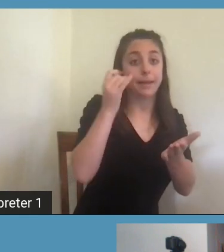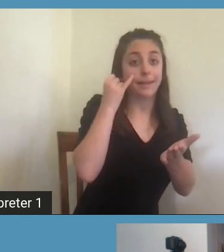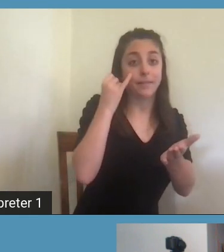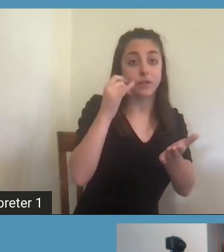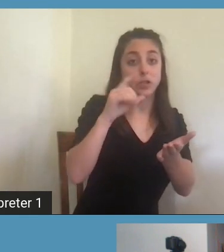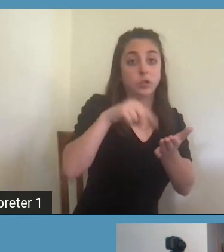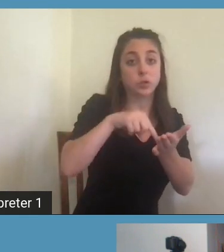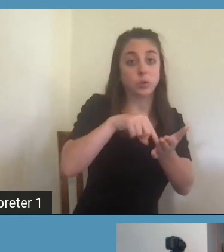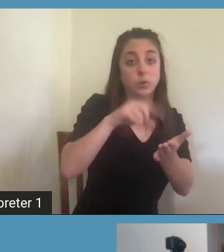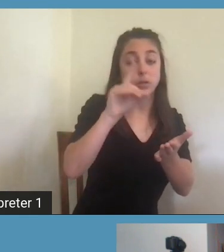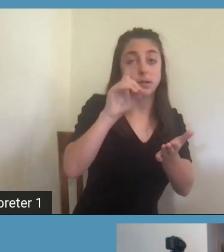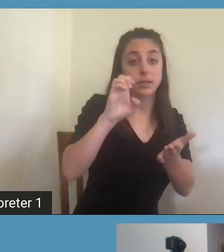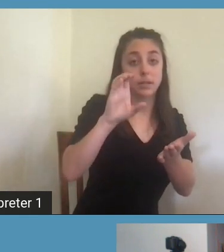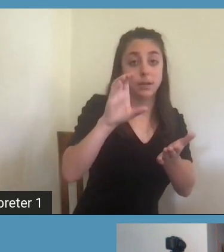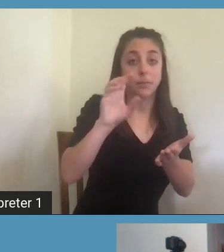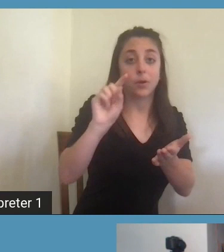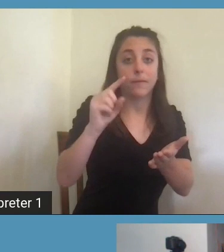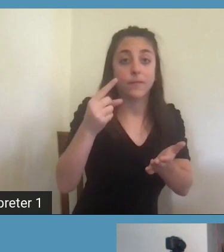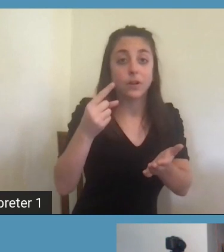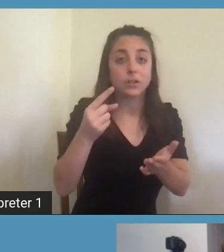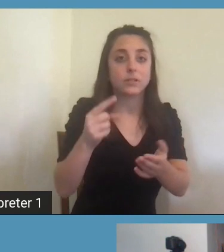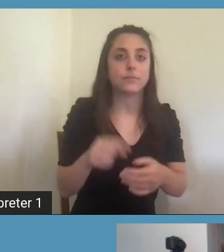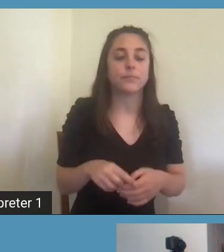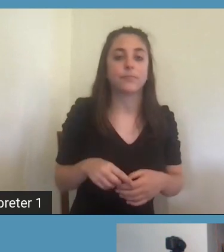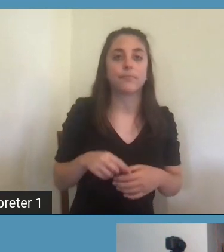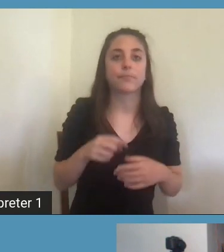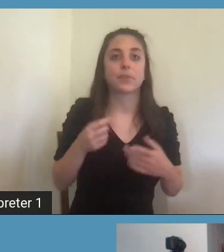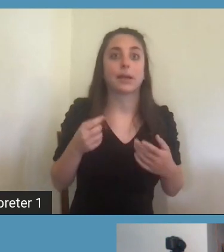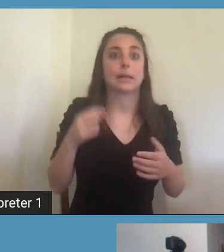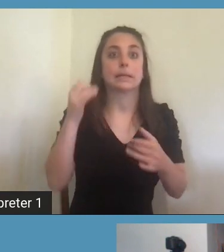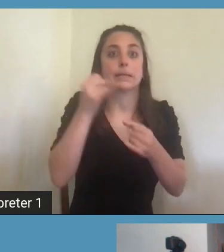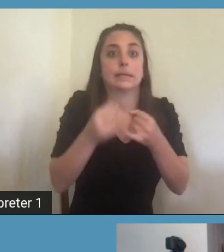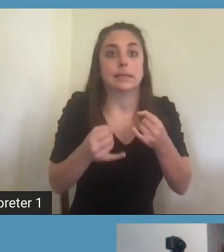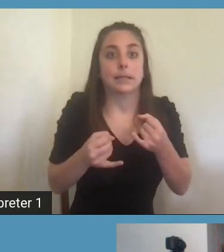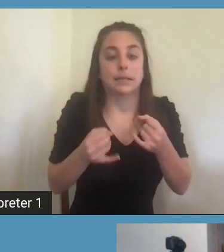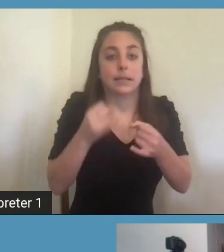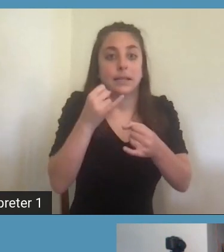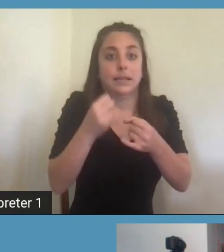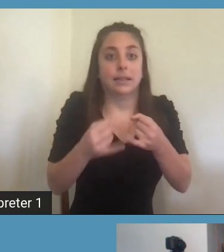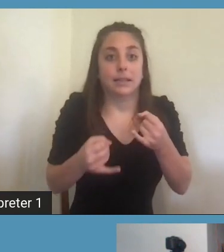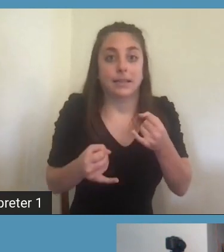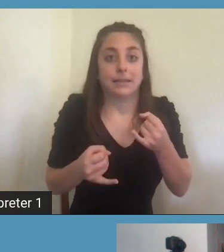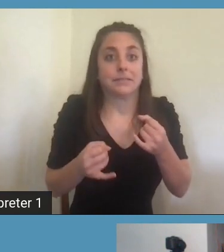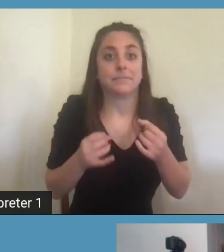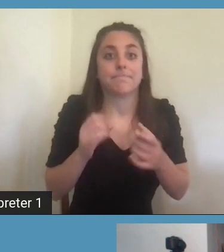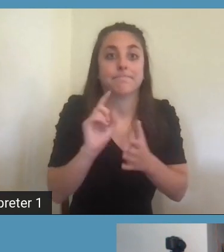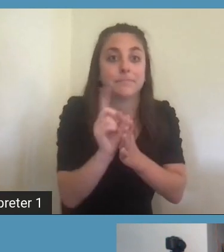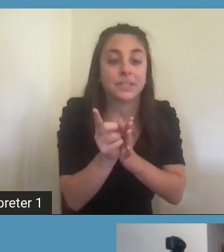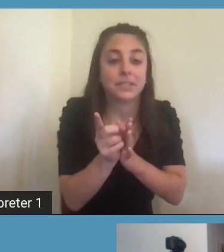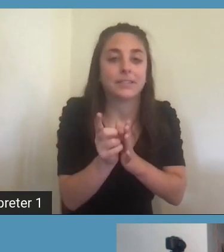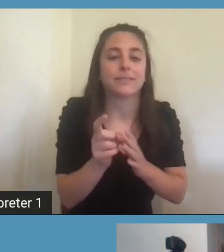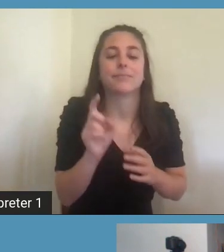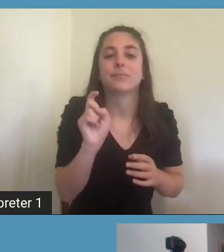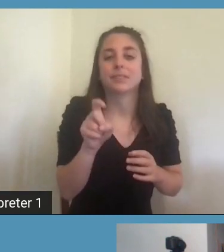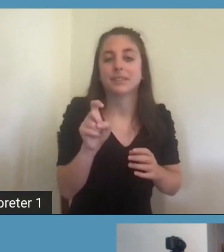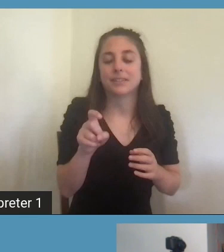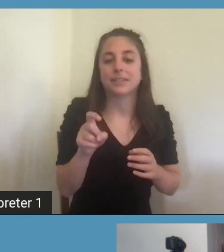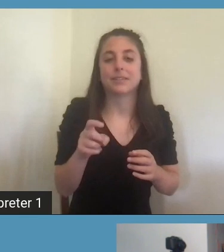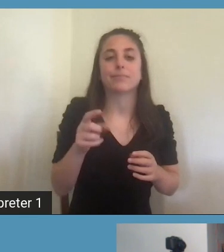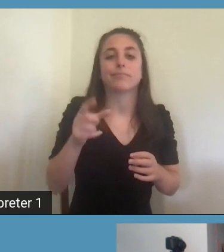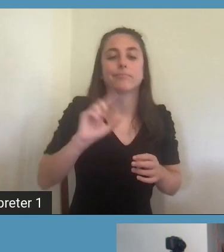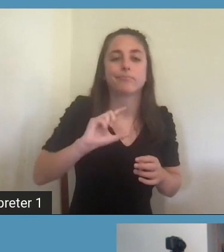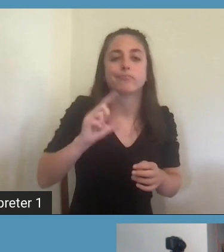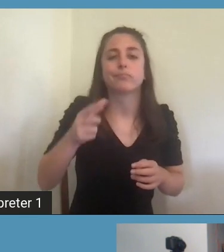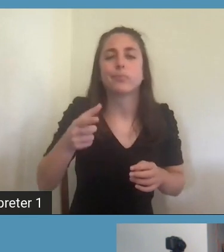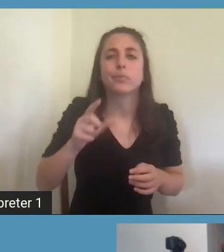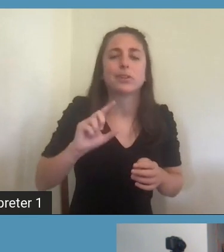their office, here's the video on, November 30th. There needs to be enough back and forth. Okay, well, this is good.